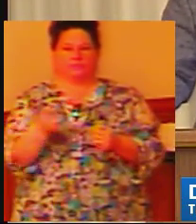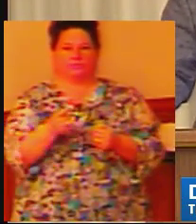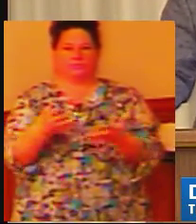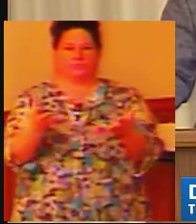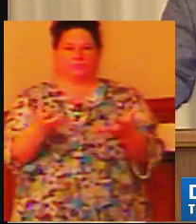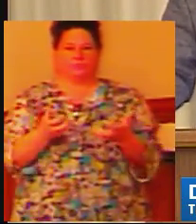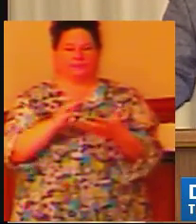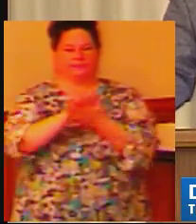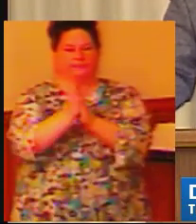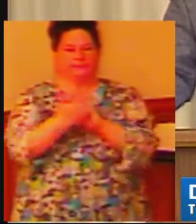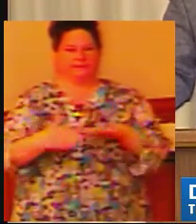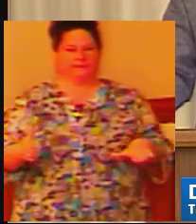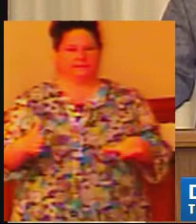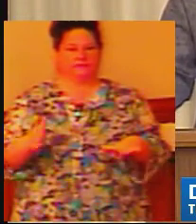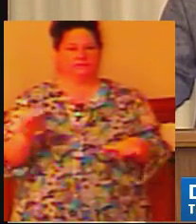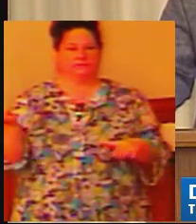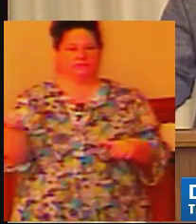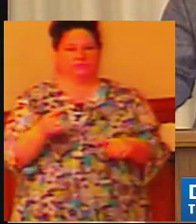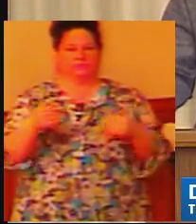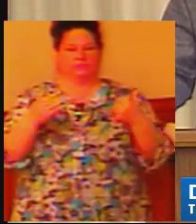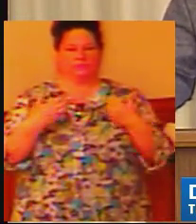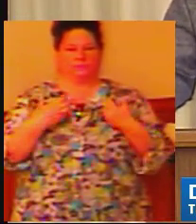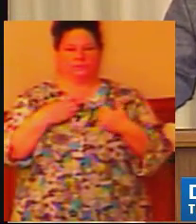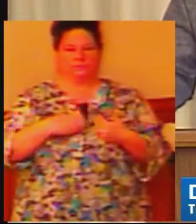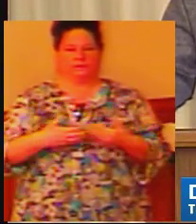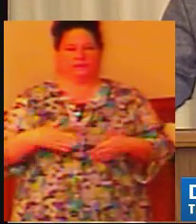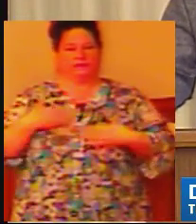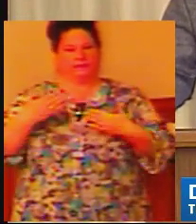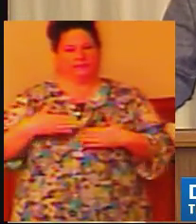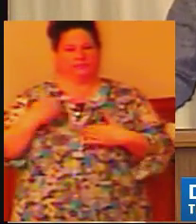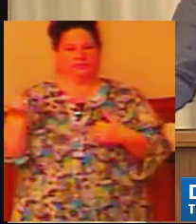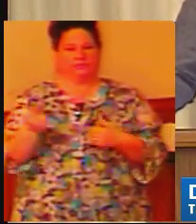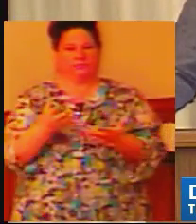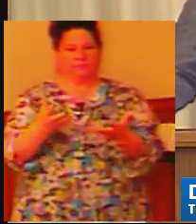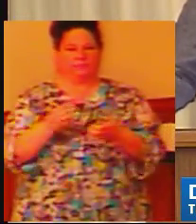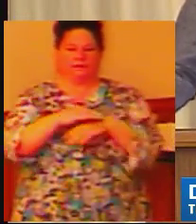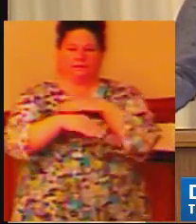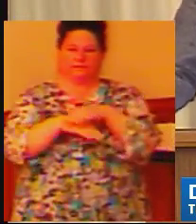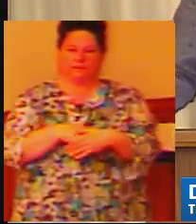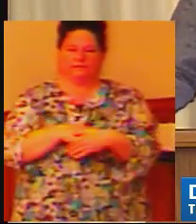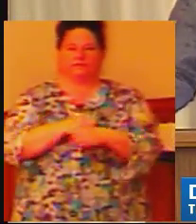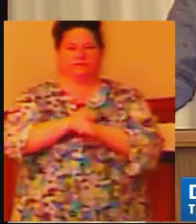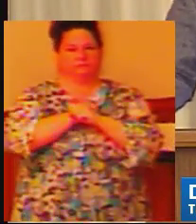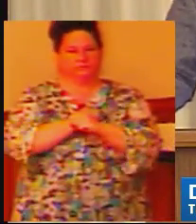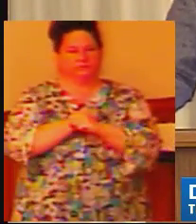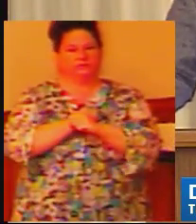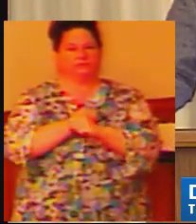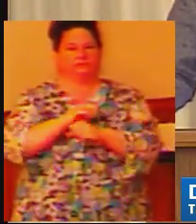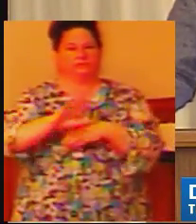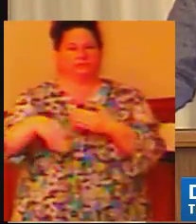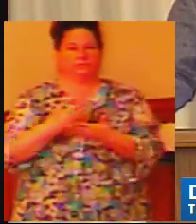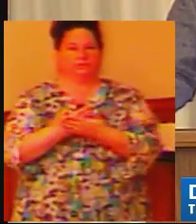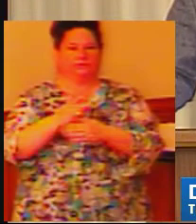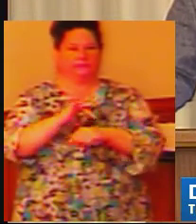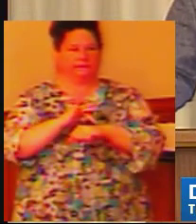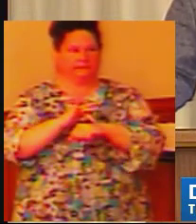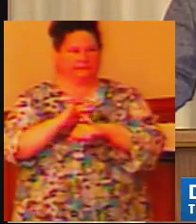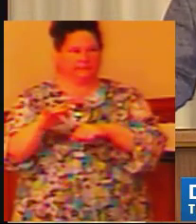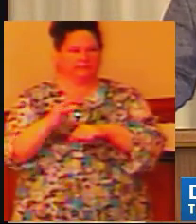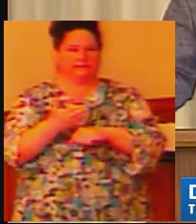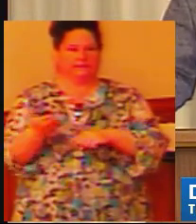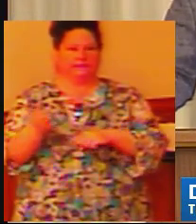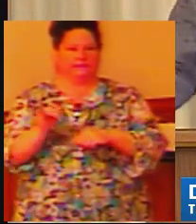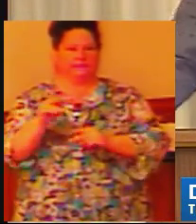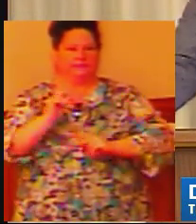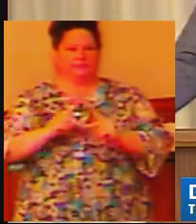peace. They all want, happiness. They all want comfort, security. Those are all empty things